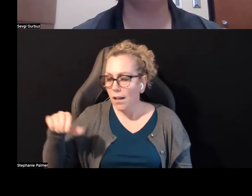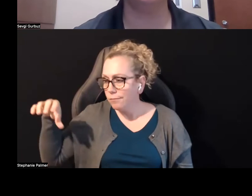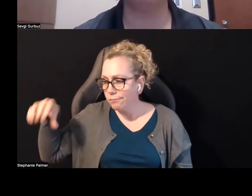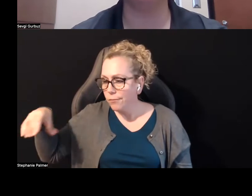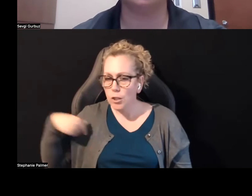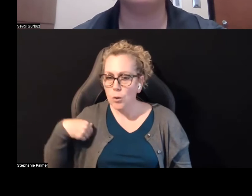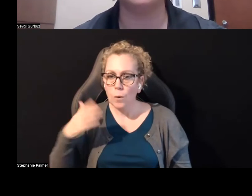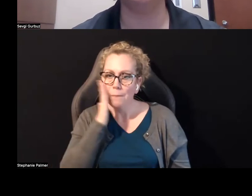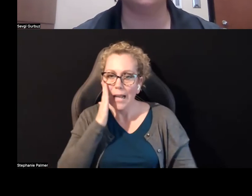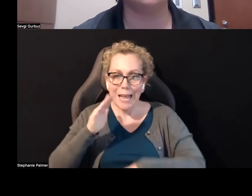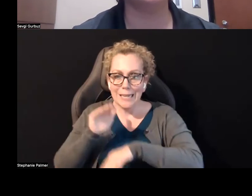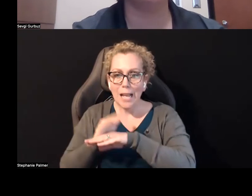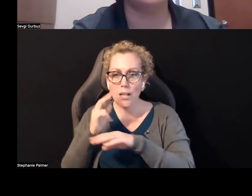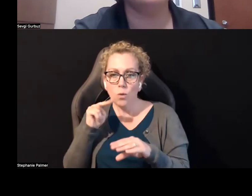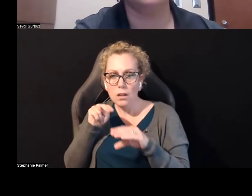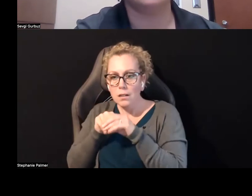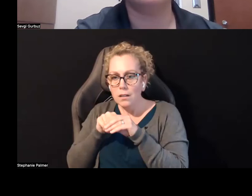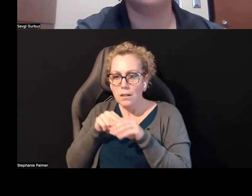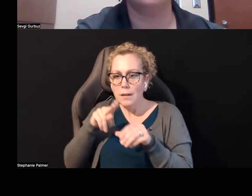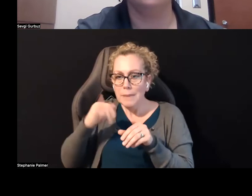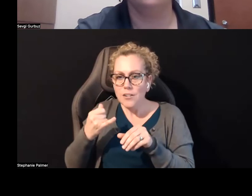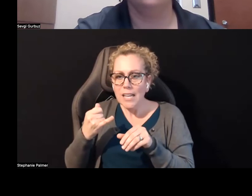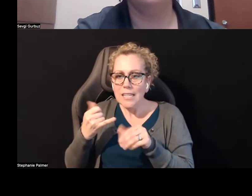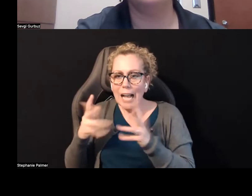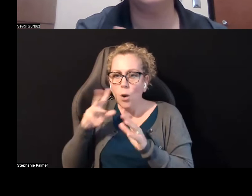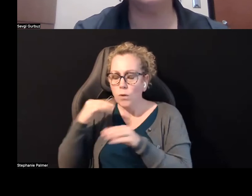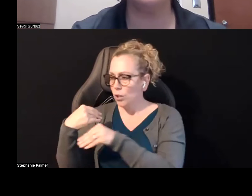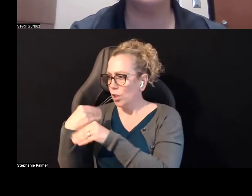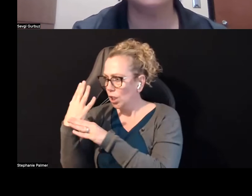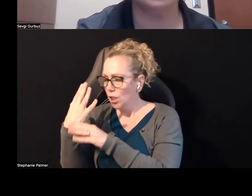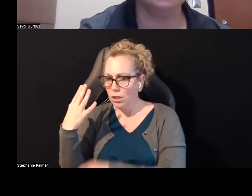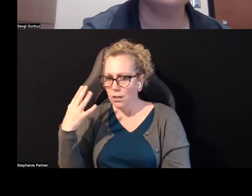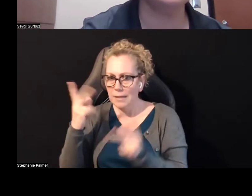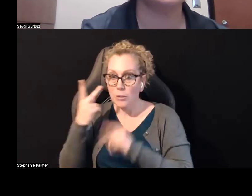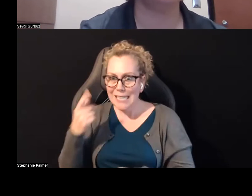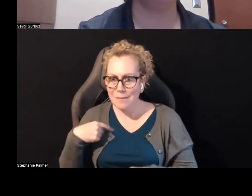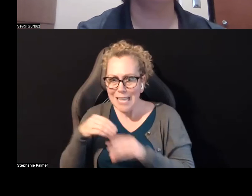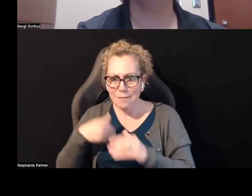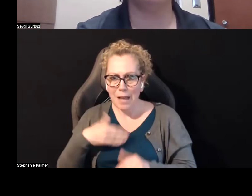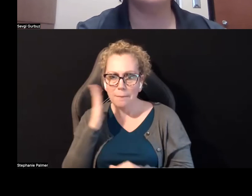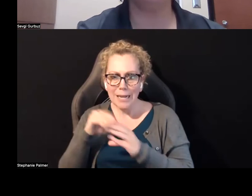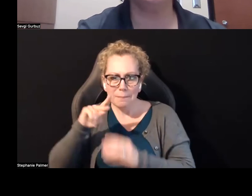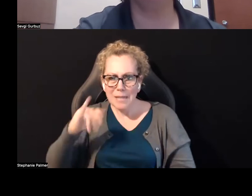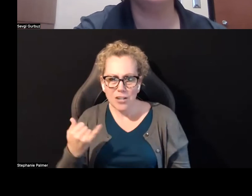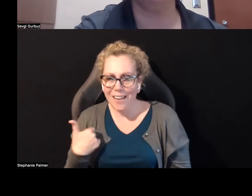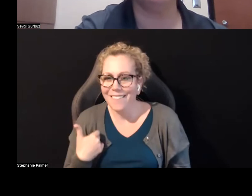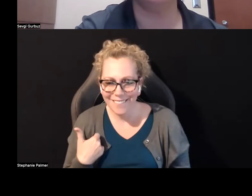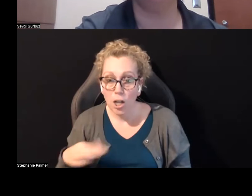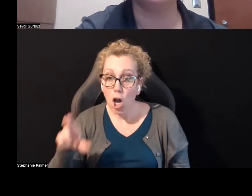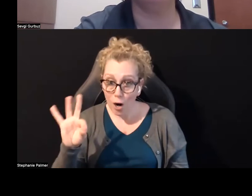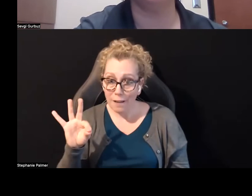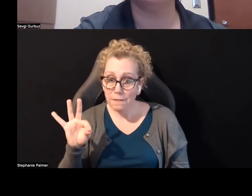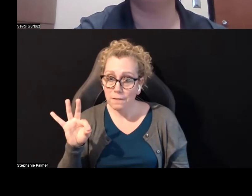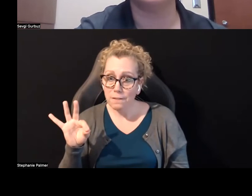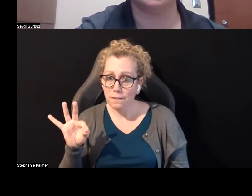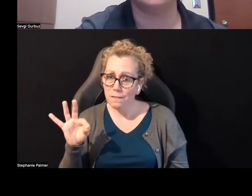and you're in your pajamas, you don't want to turn on a video camera. Well, what these results are telling you is that RF can do pretty good